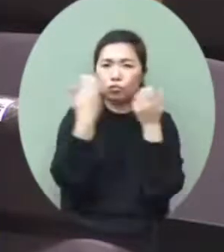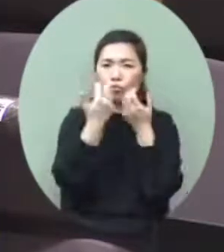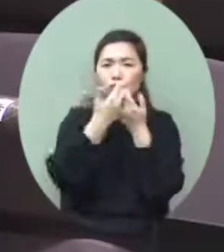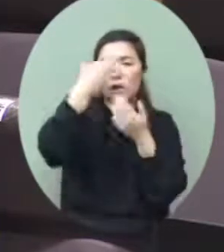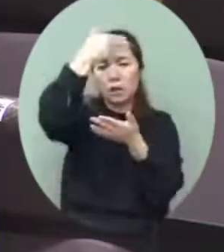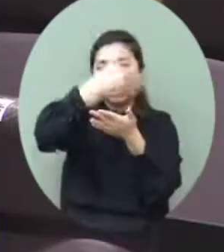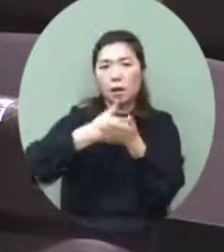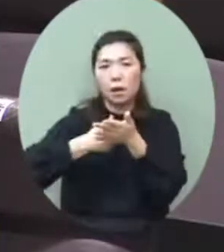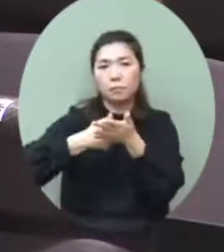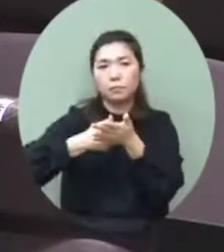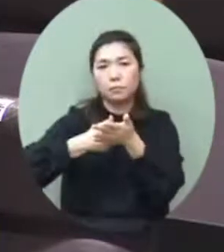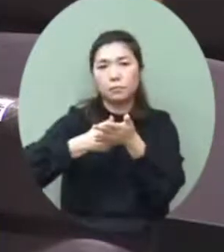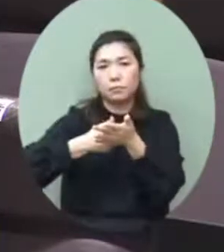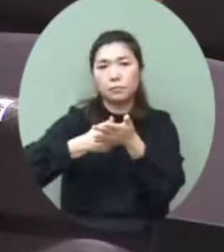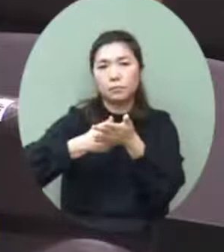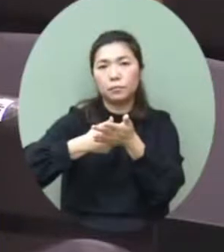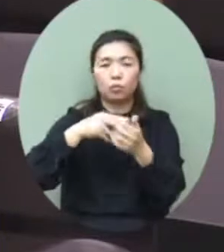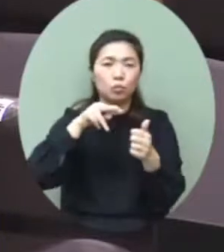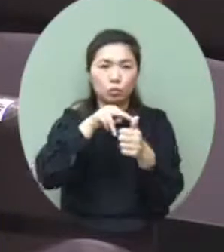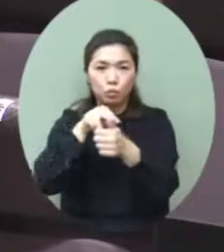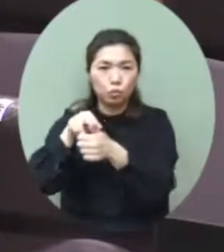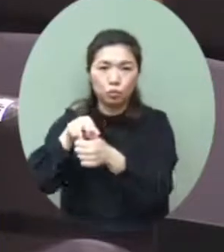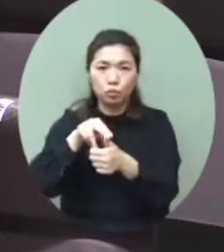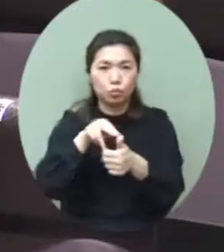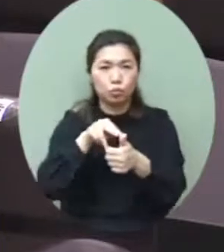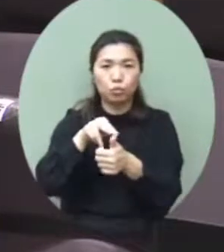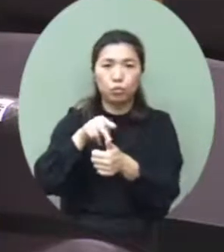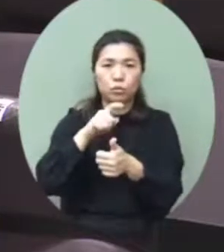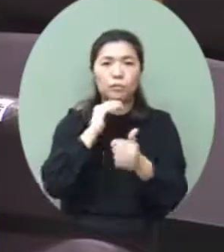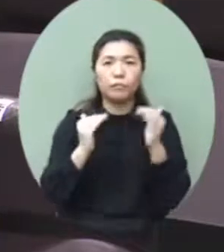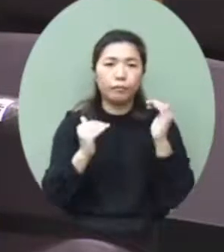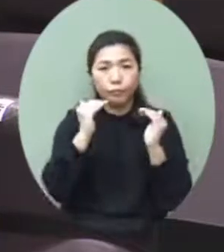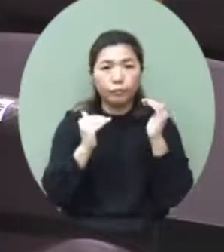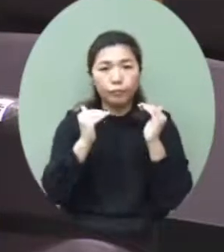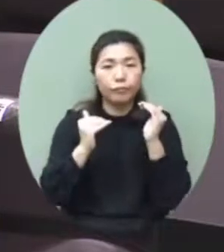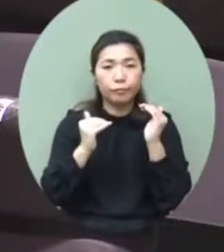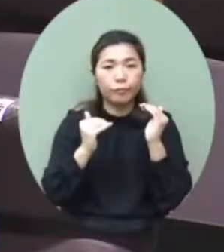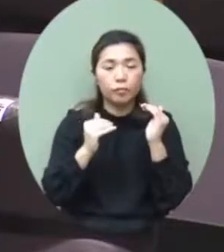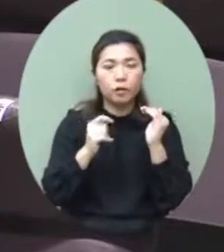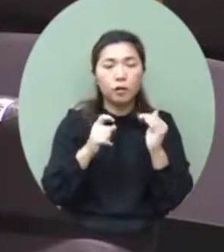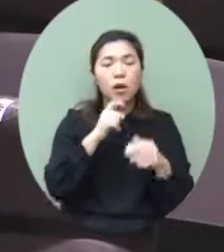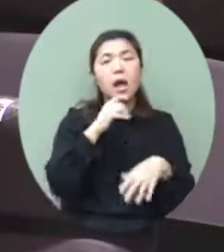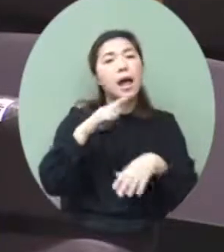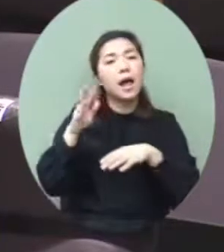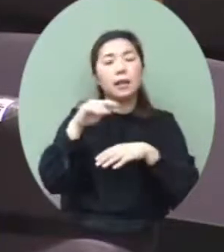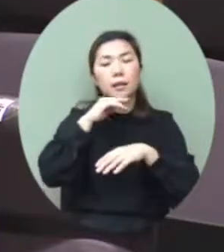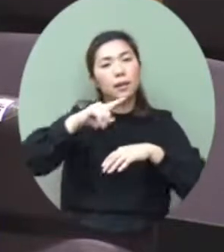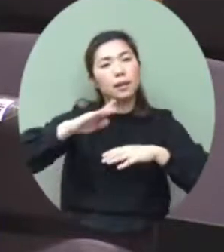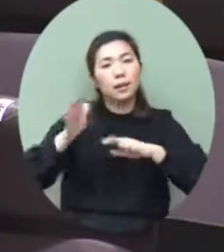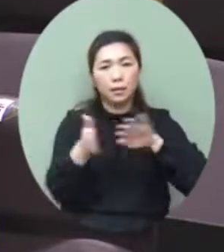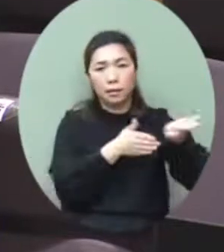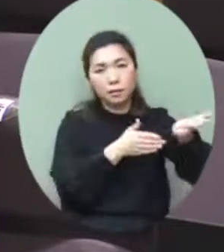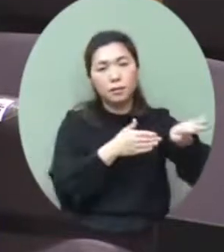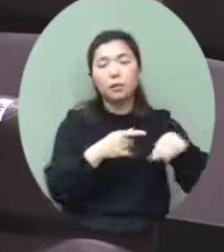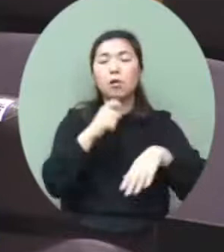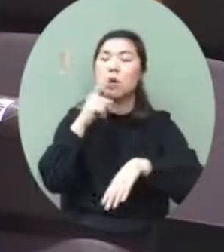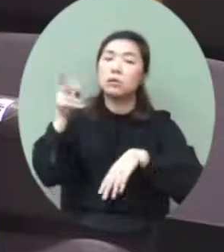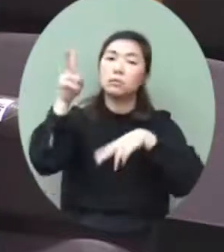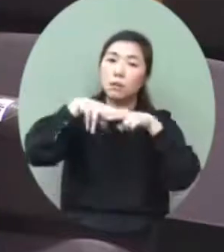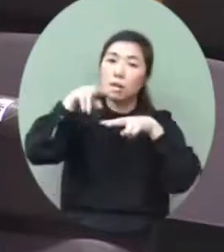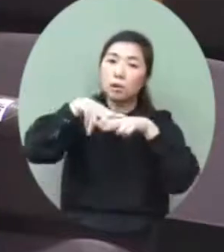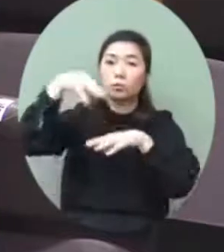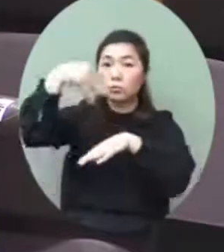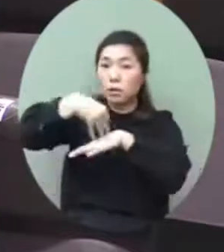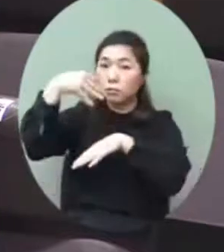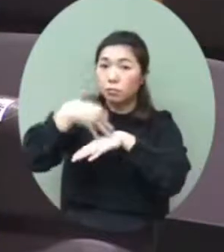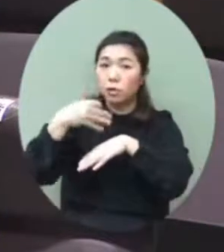the virus. And the second question will be on the mainland. Shenzhen and Shanghai has saw